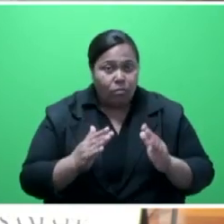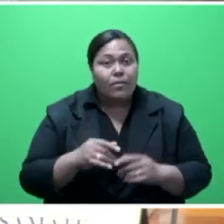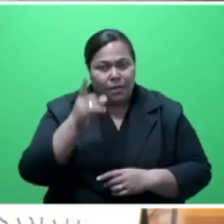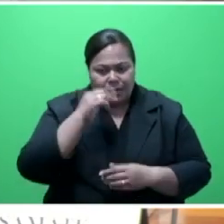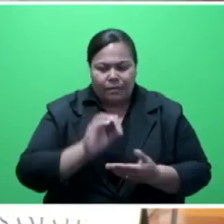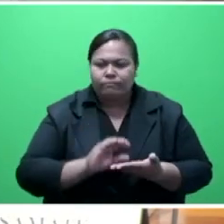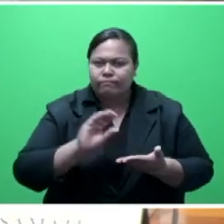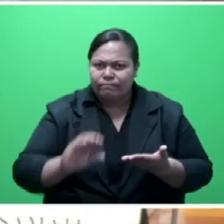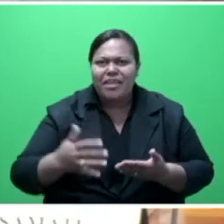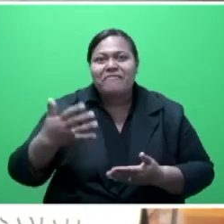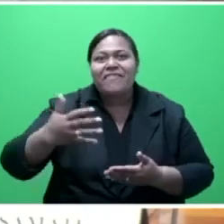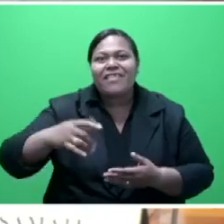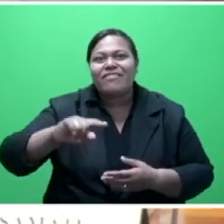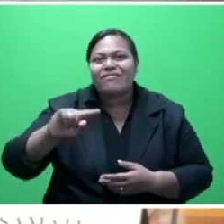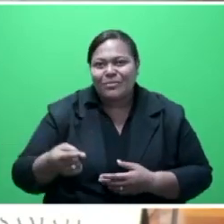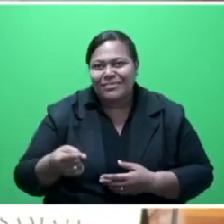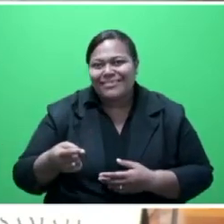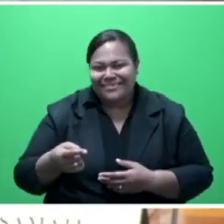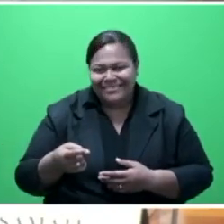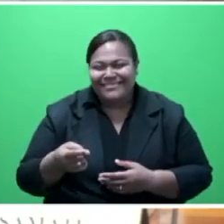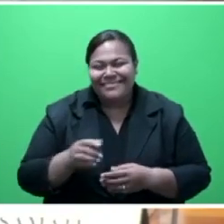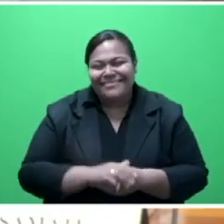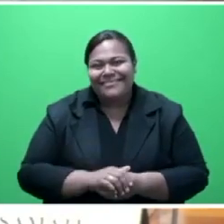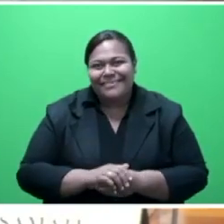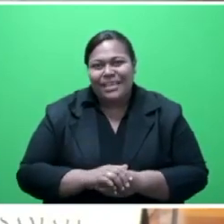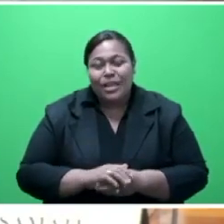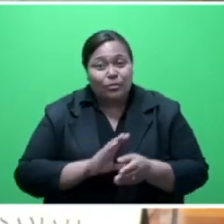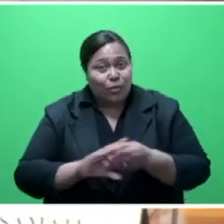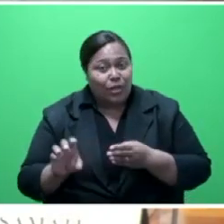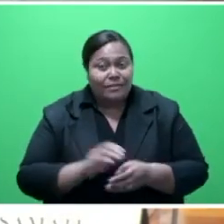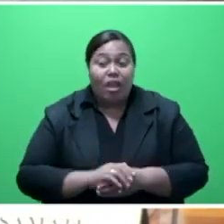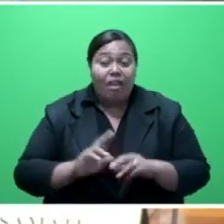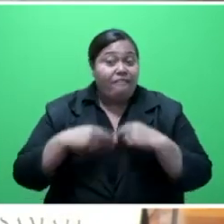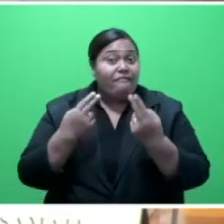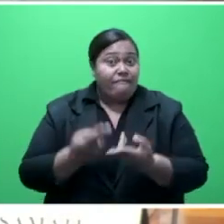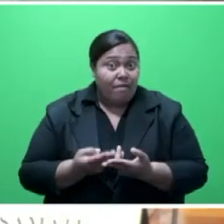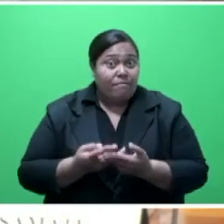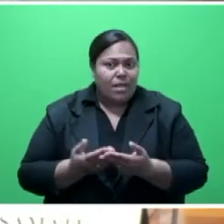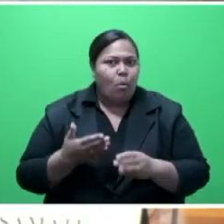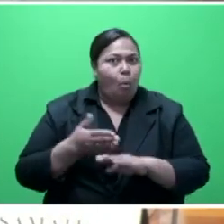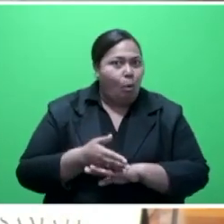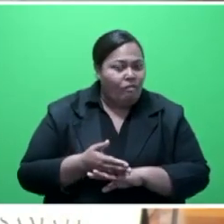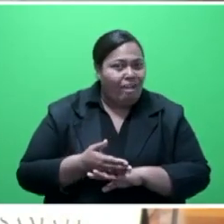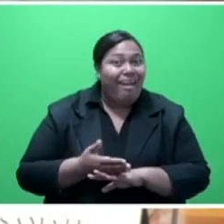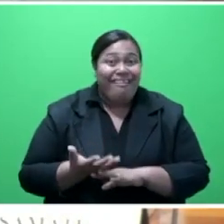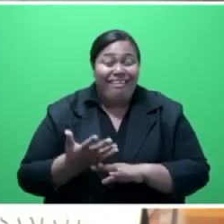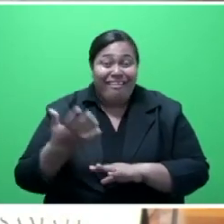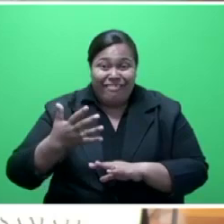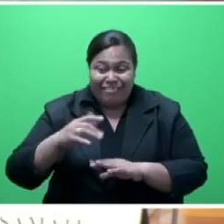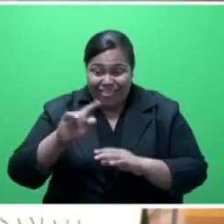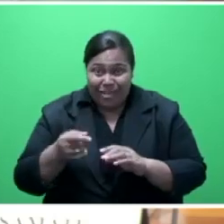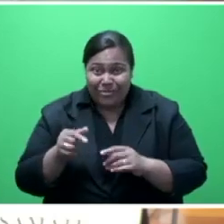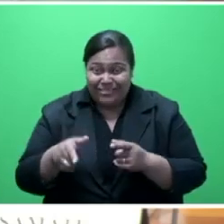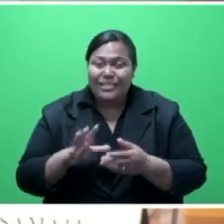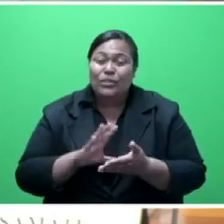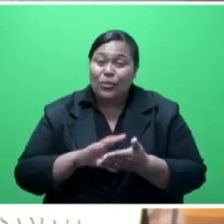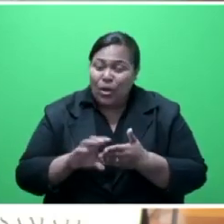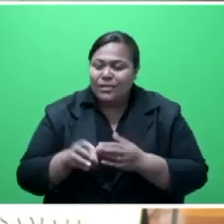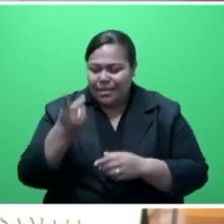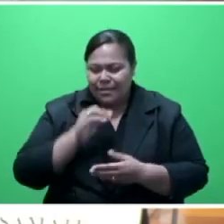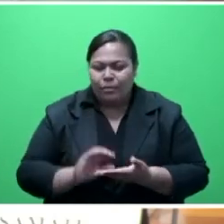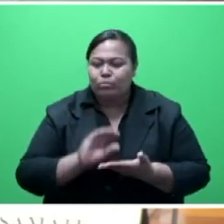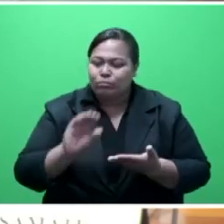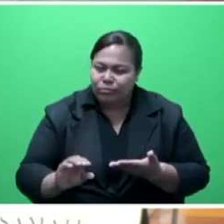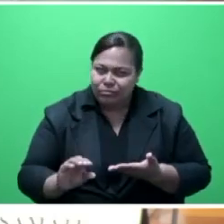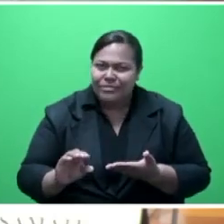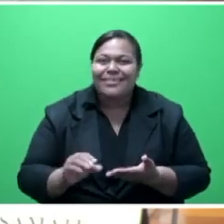given $15,000. For families earning more than $50,000 annually, they can be granted $20,000 to build their